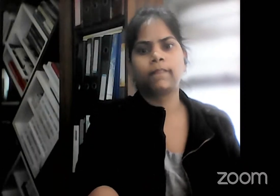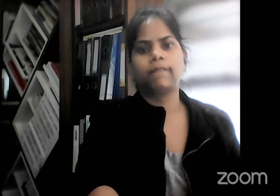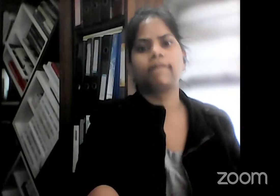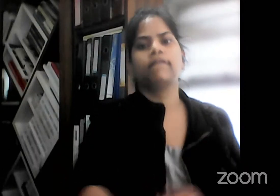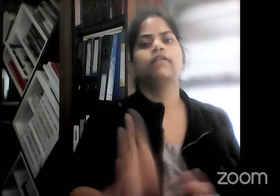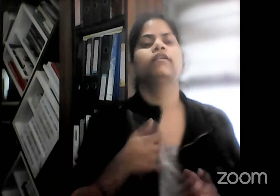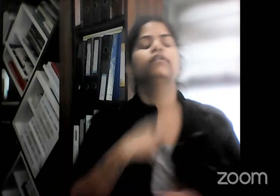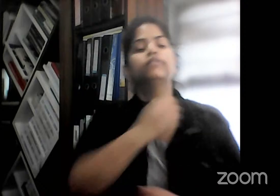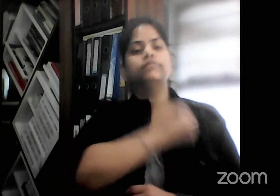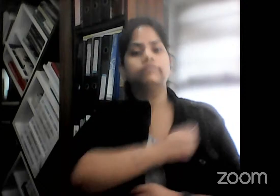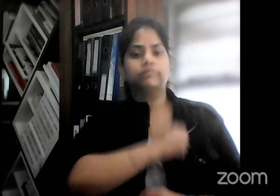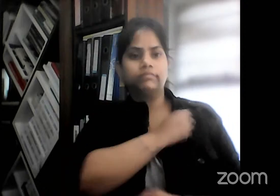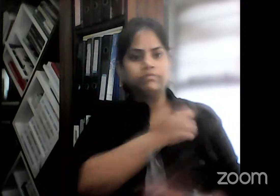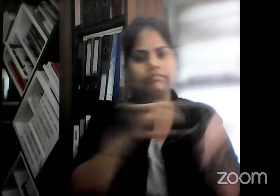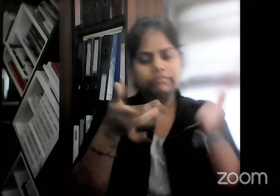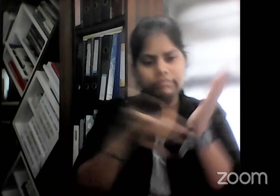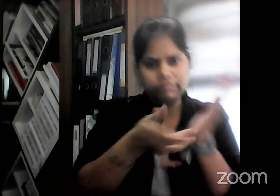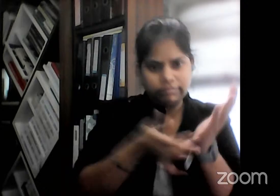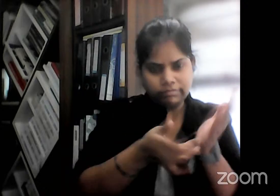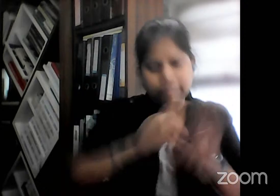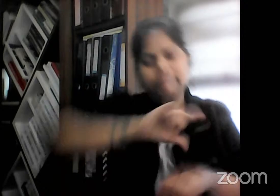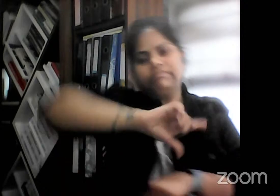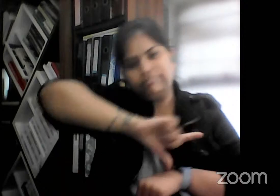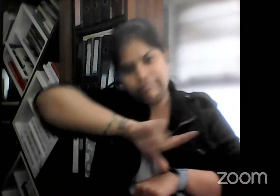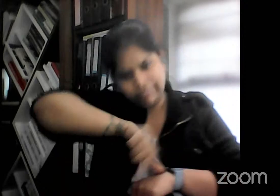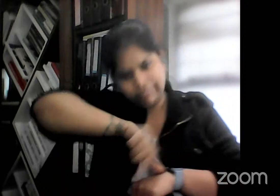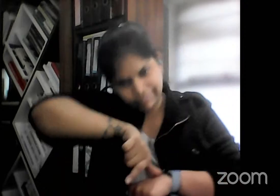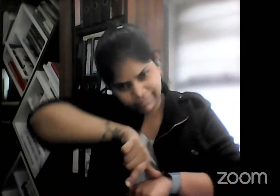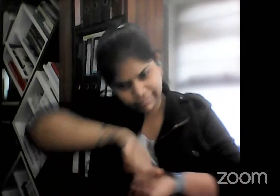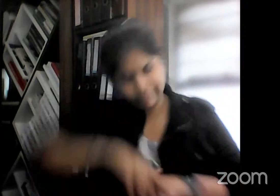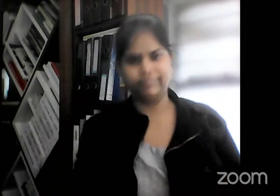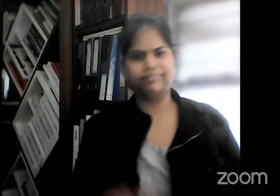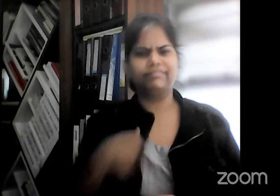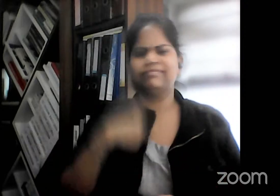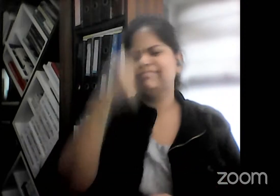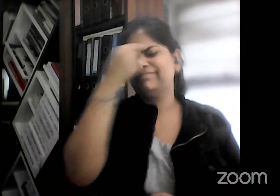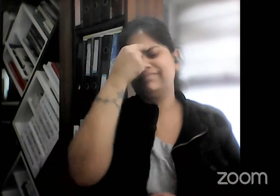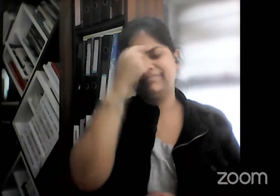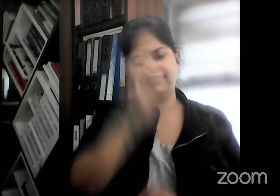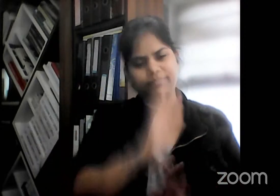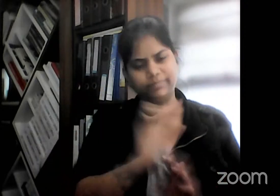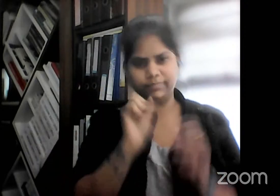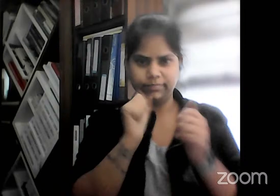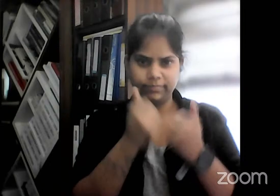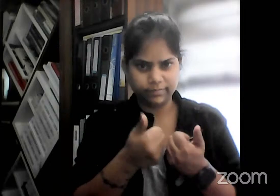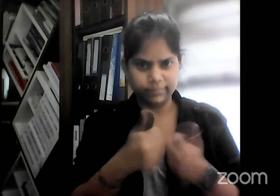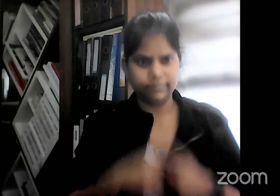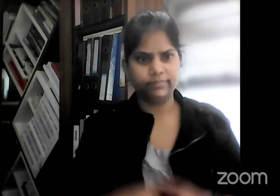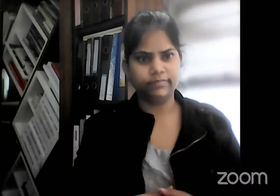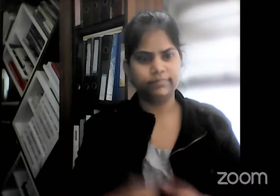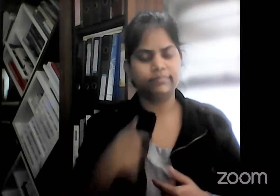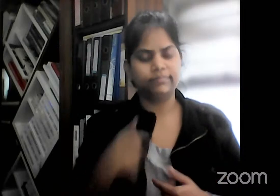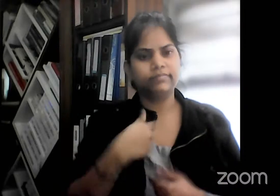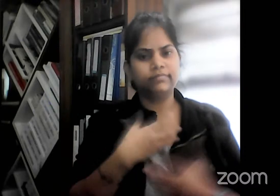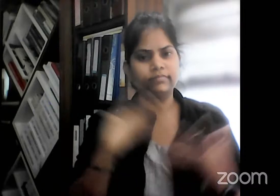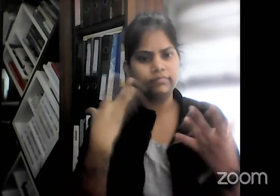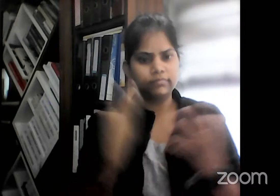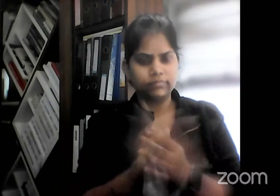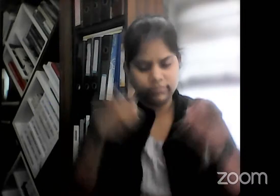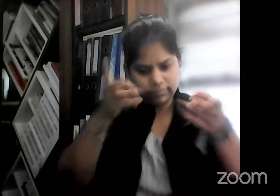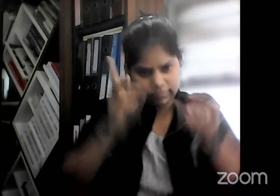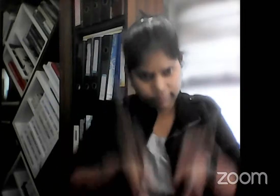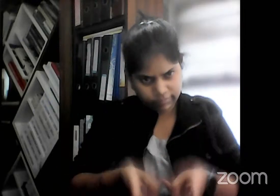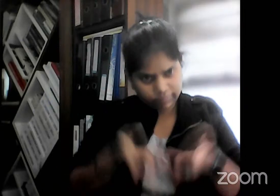the technical delay. Yeah. No, not an issue at all. Yes. So I think all of us are here. Let's begin the